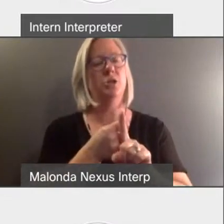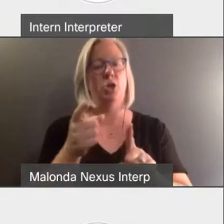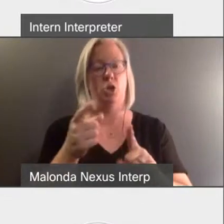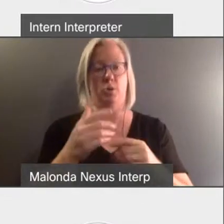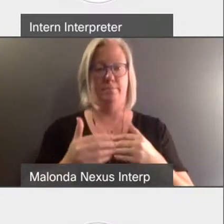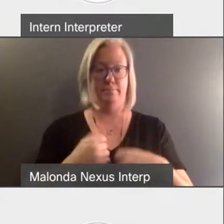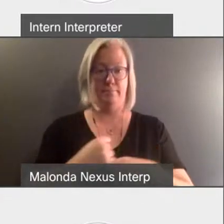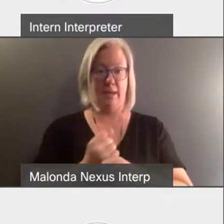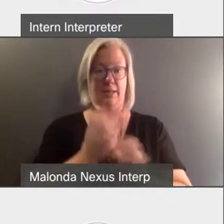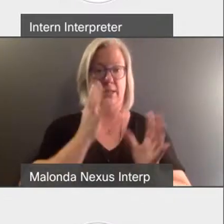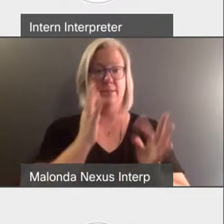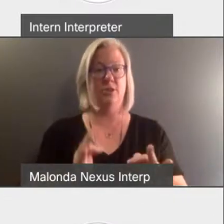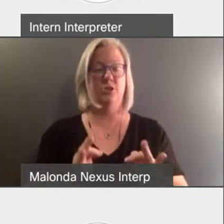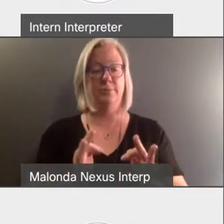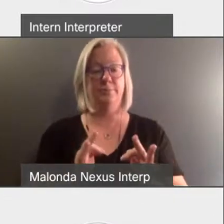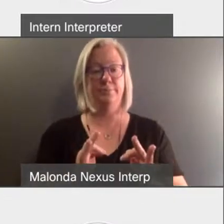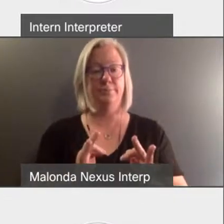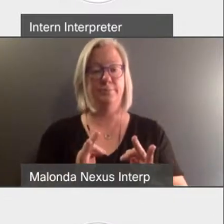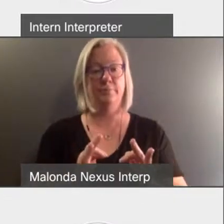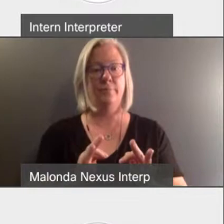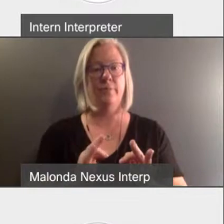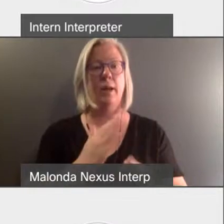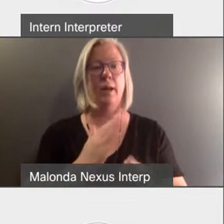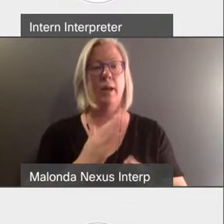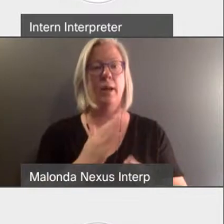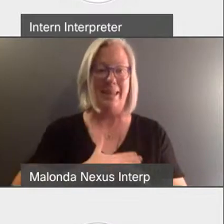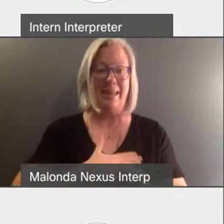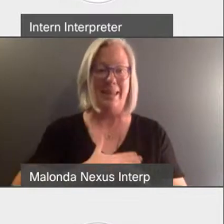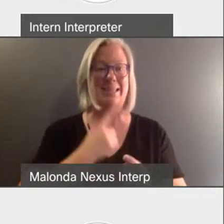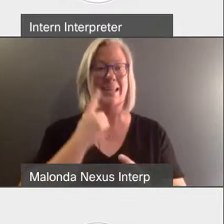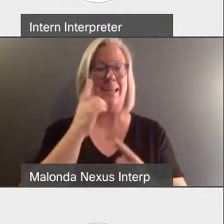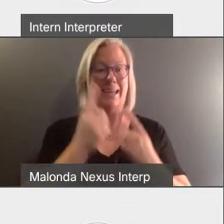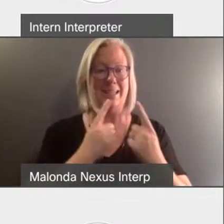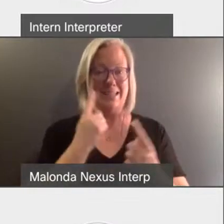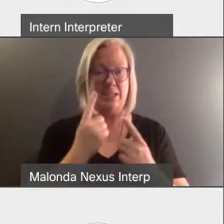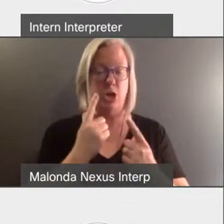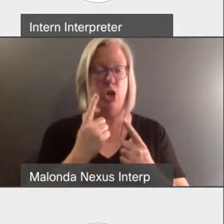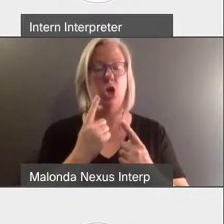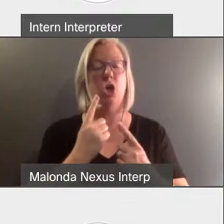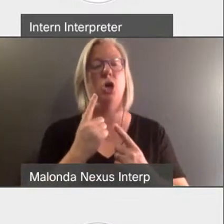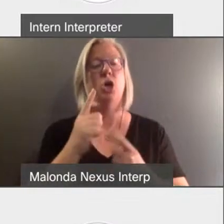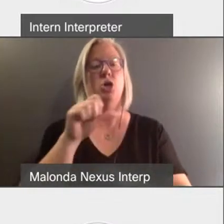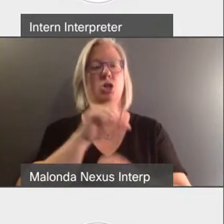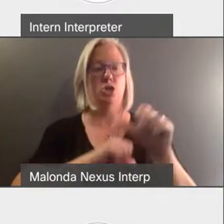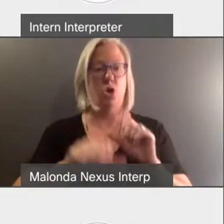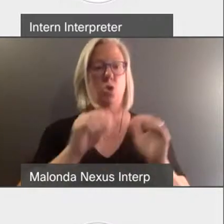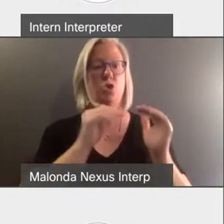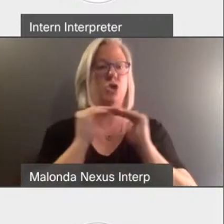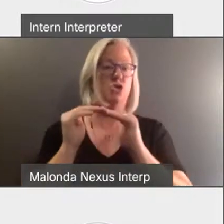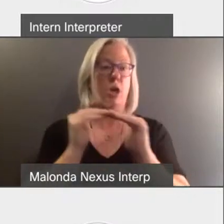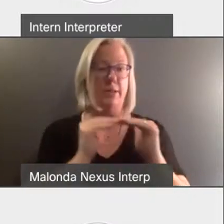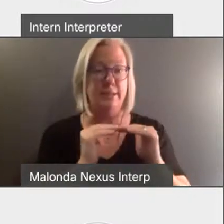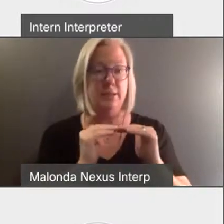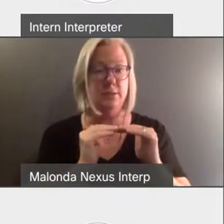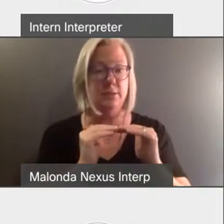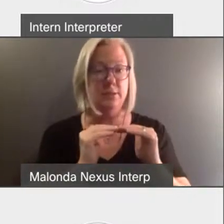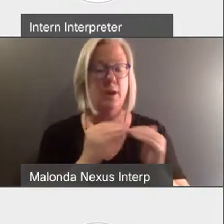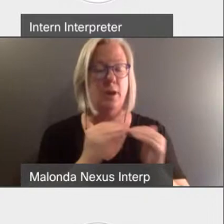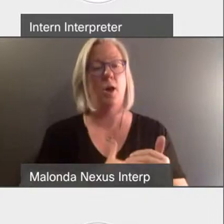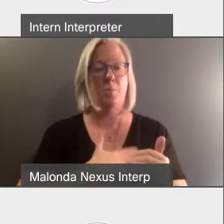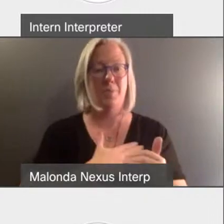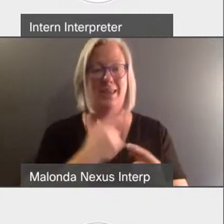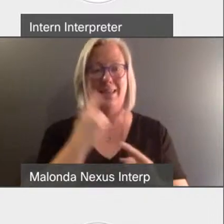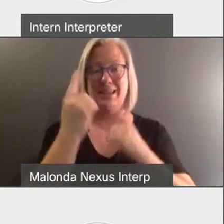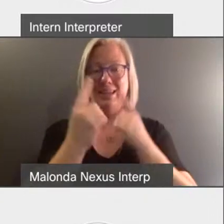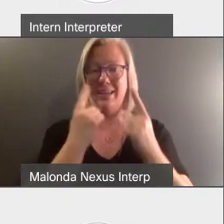making a decision. Please consider social justice. Please consider